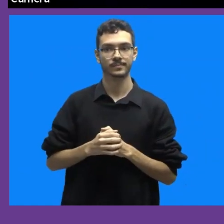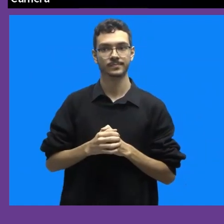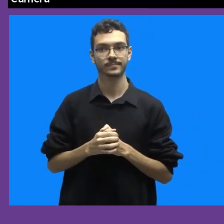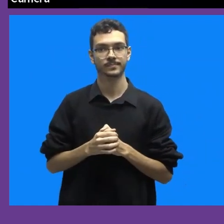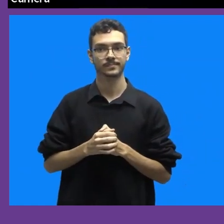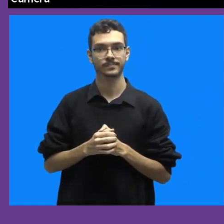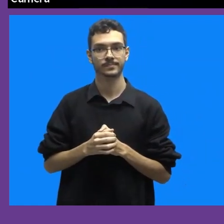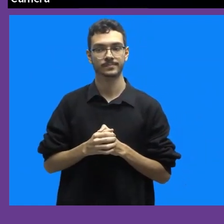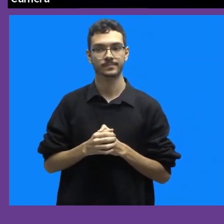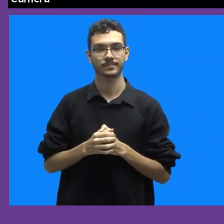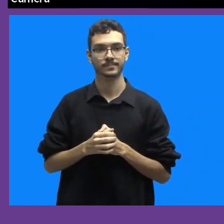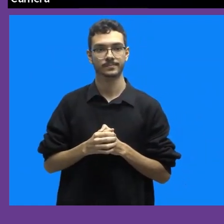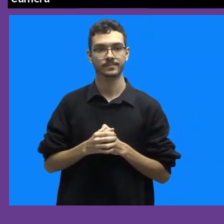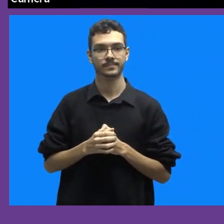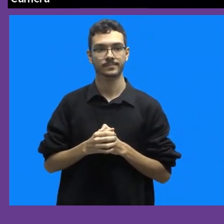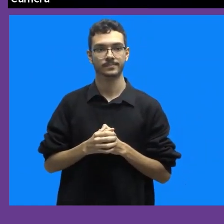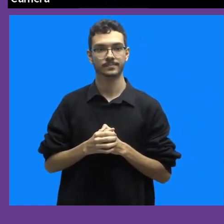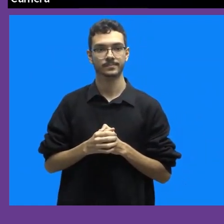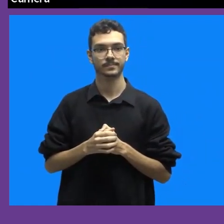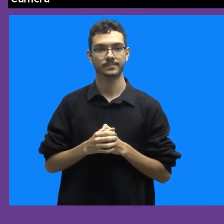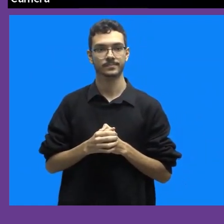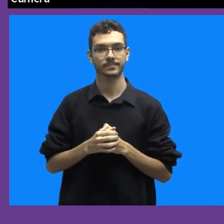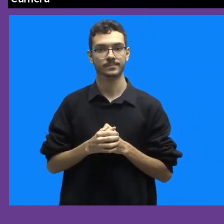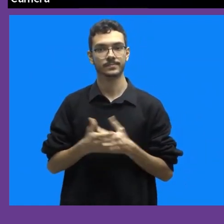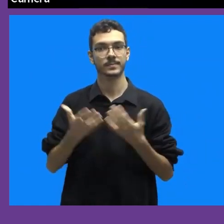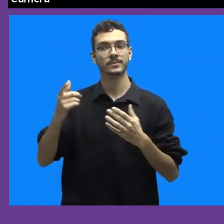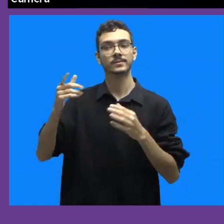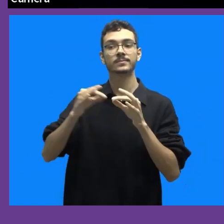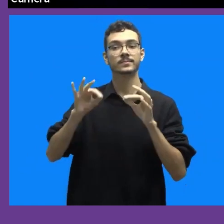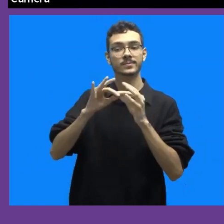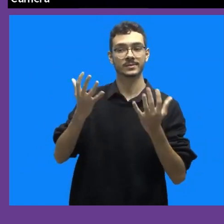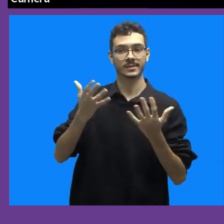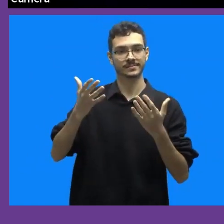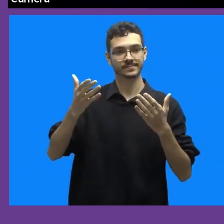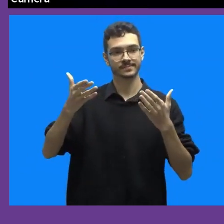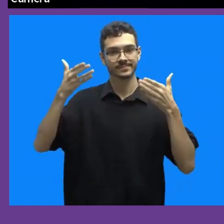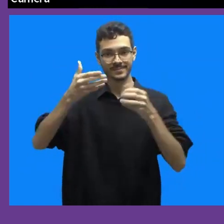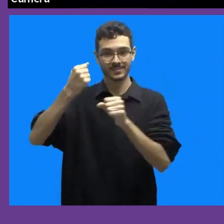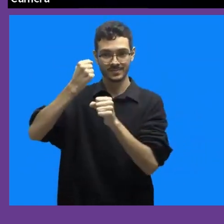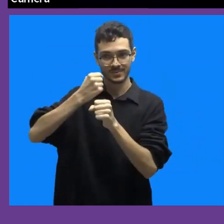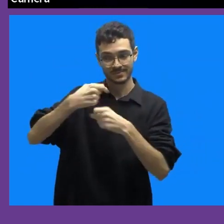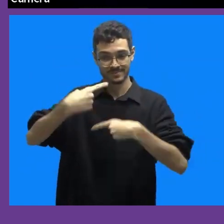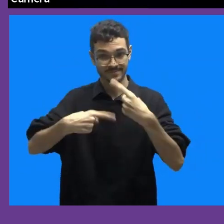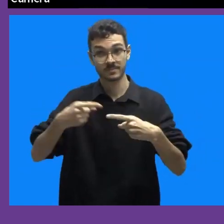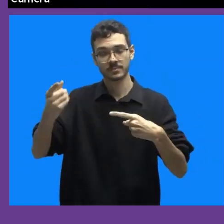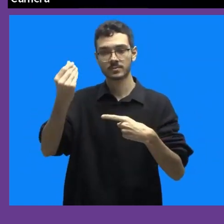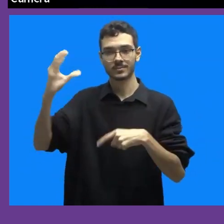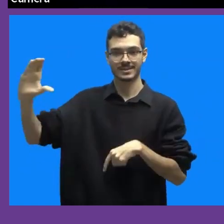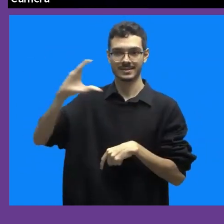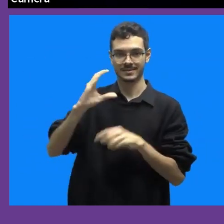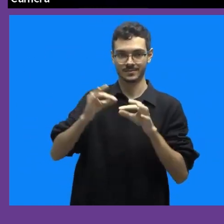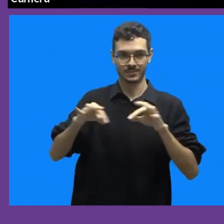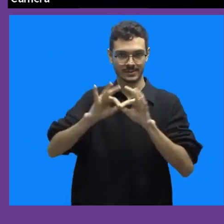engineering. Pedro's insights highlighted the transformative power of technology in promoting accessibility.